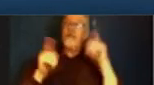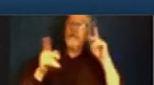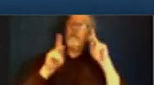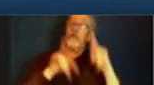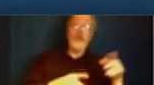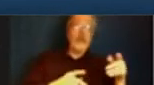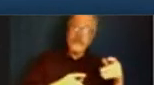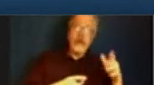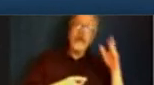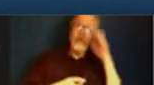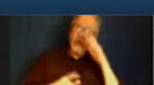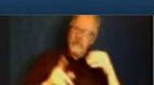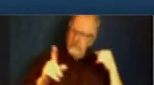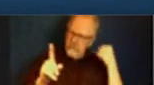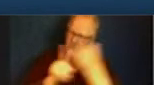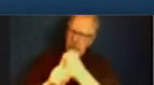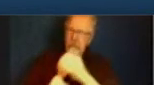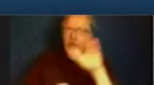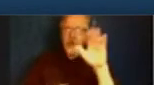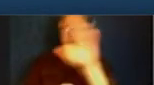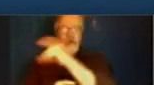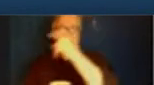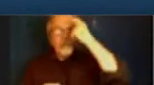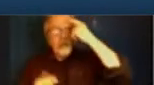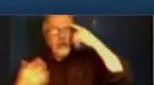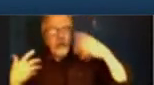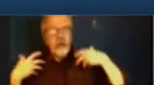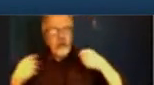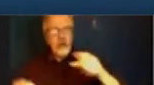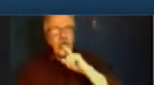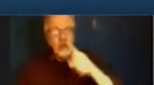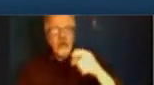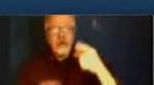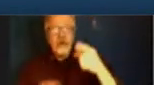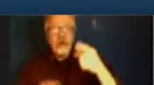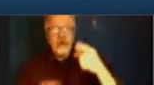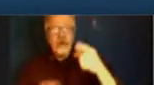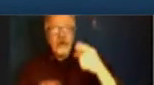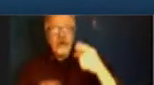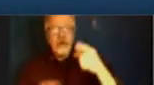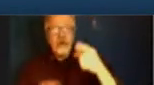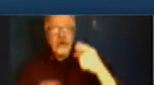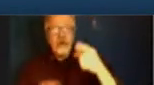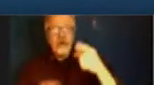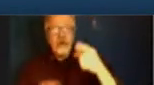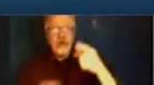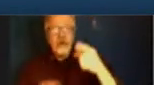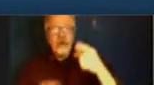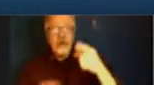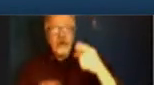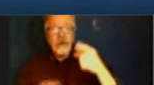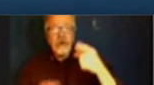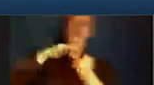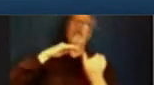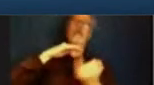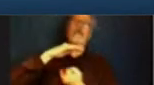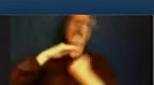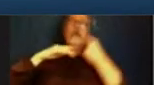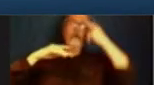confirmed that we've had some real mental health challenges with our children from them being isolated and not being schooled. So we've had to factor that